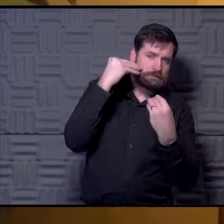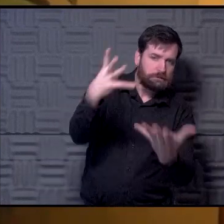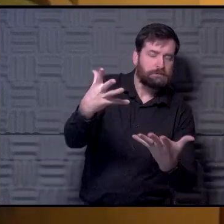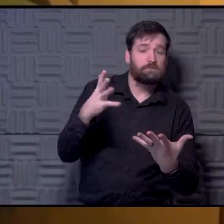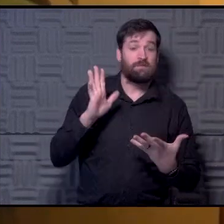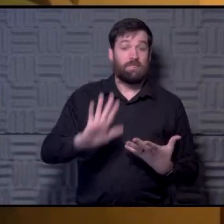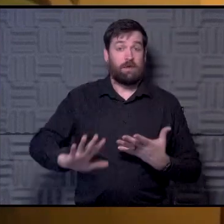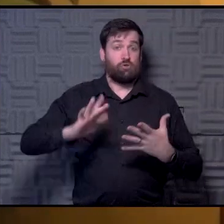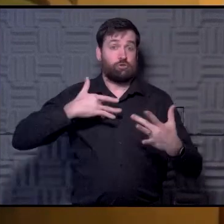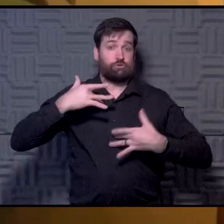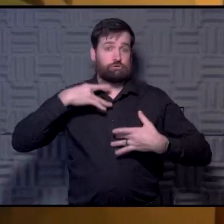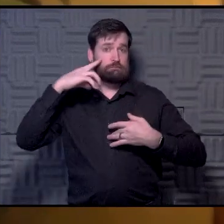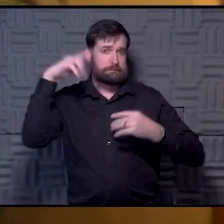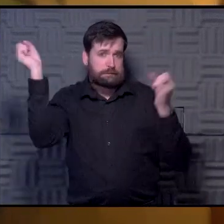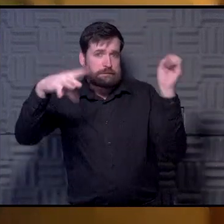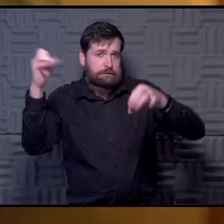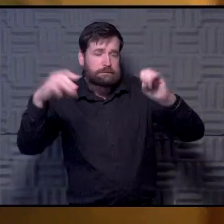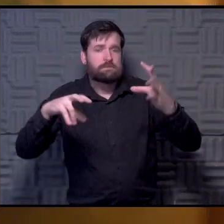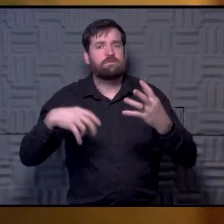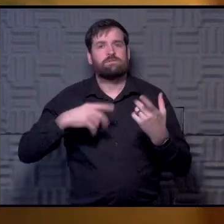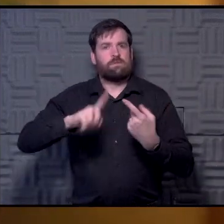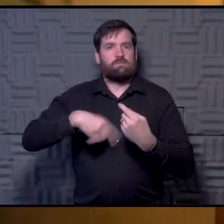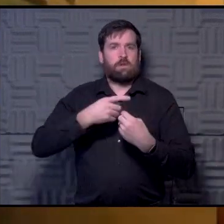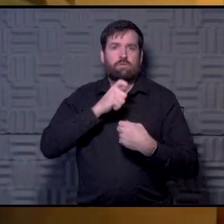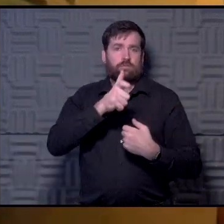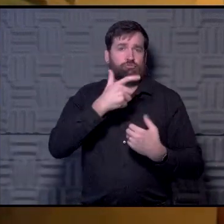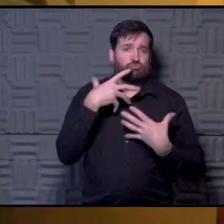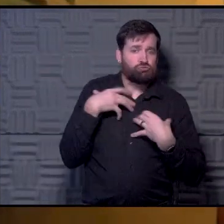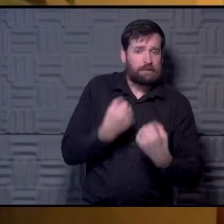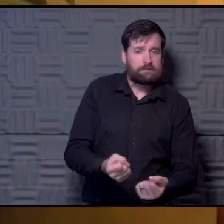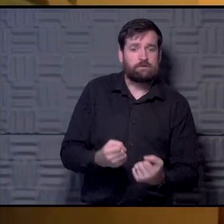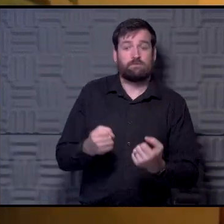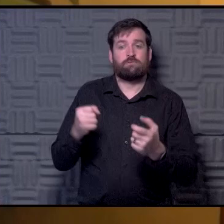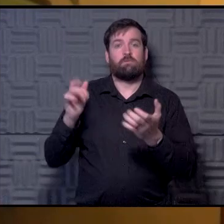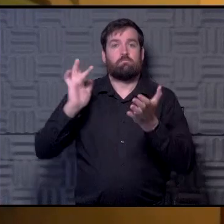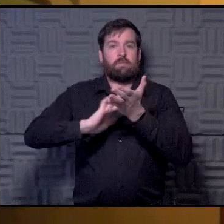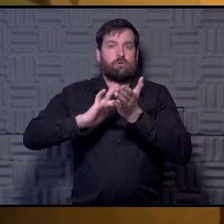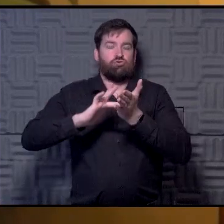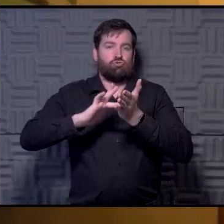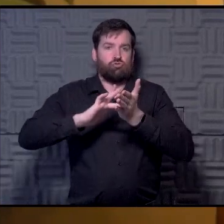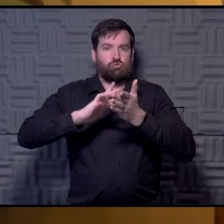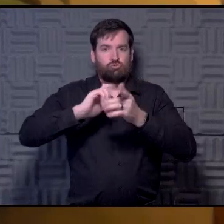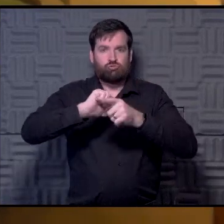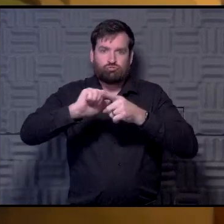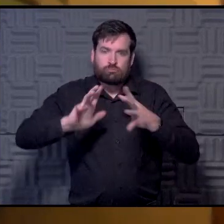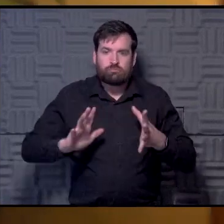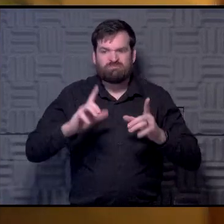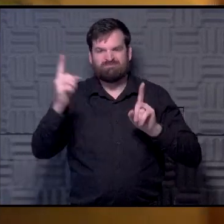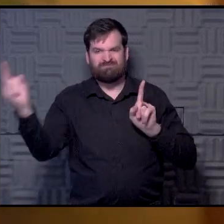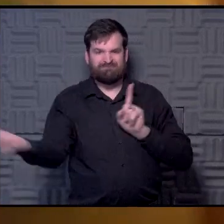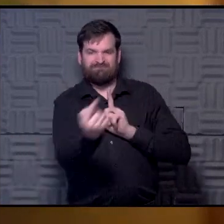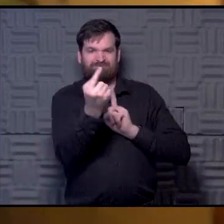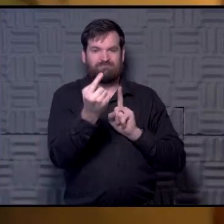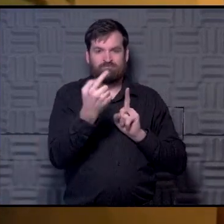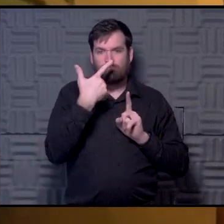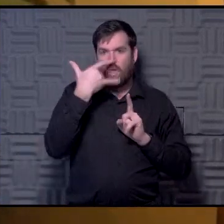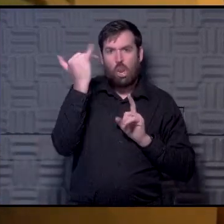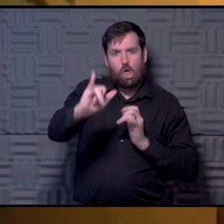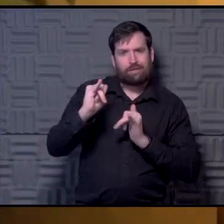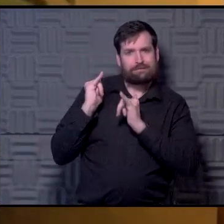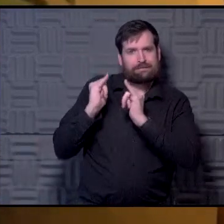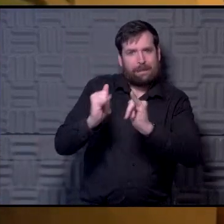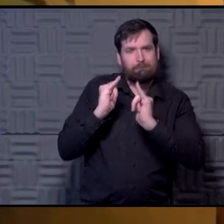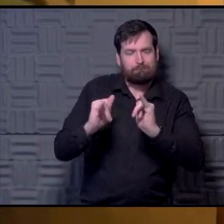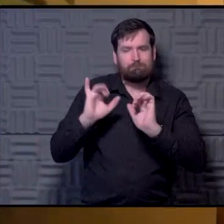their concerns regarding mistrust, and to bring medical practitioners who look like them in front of them to speak to those